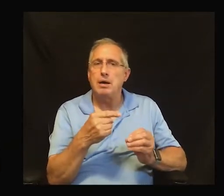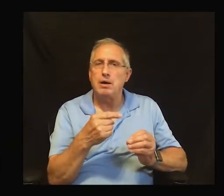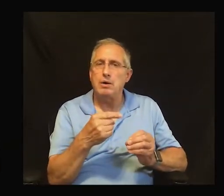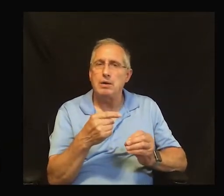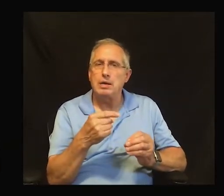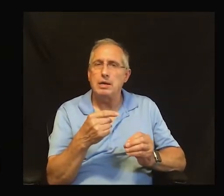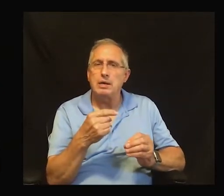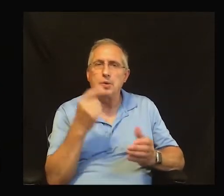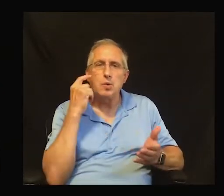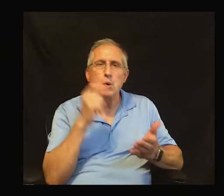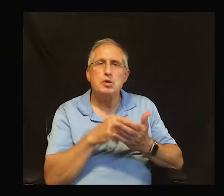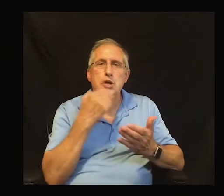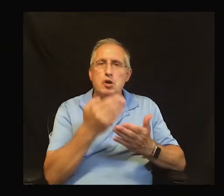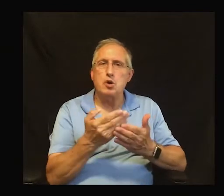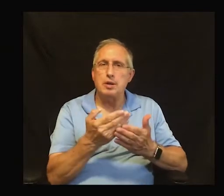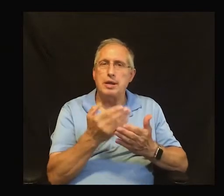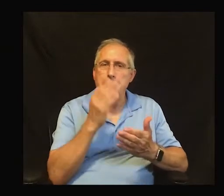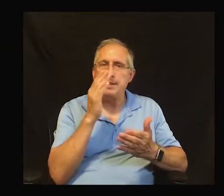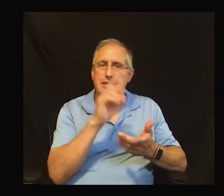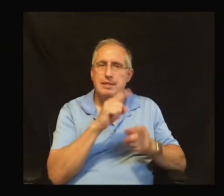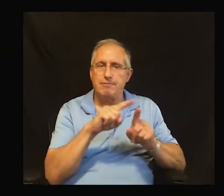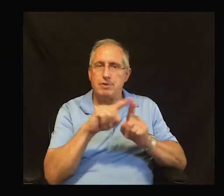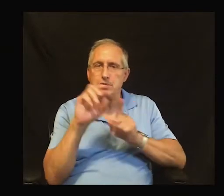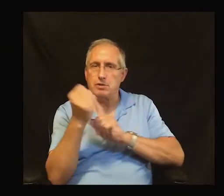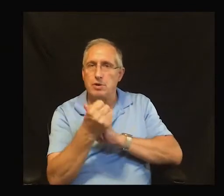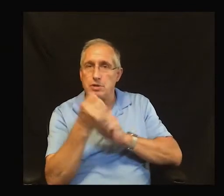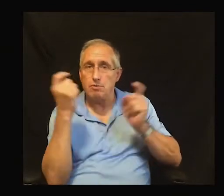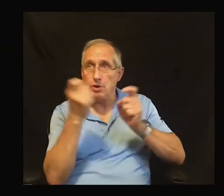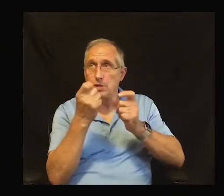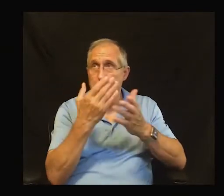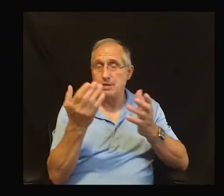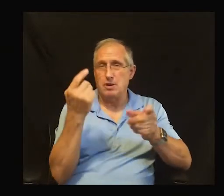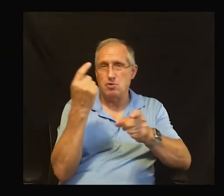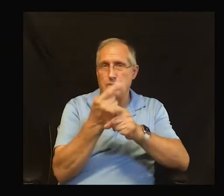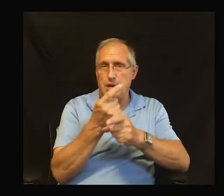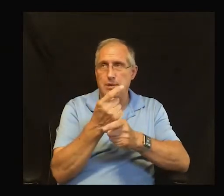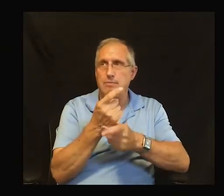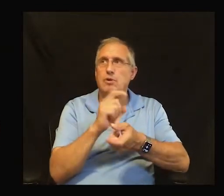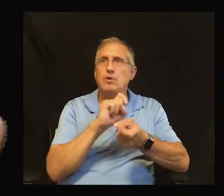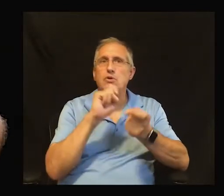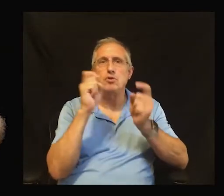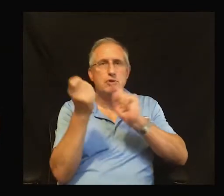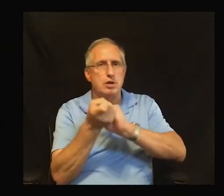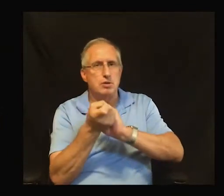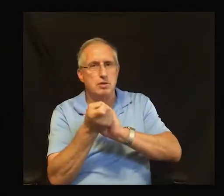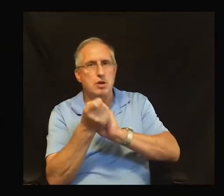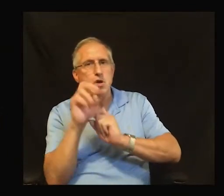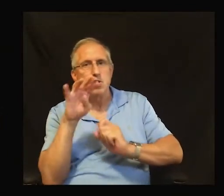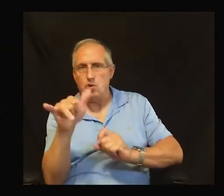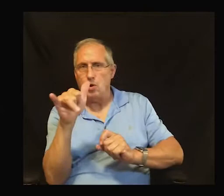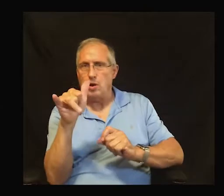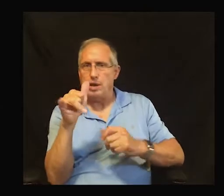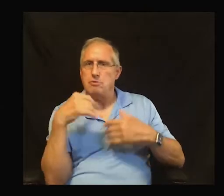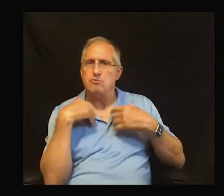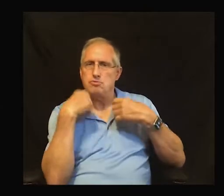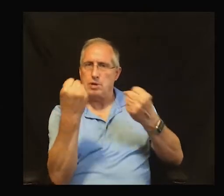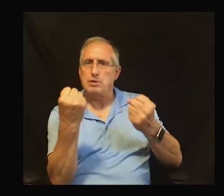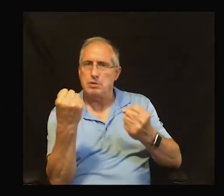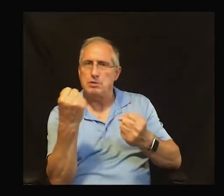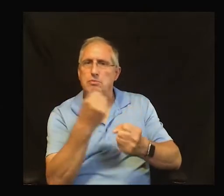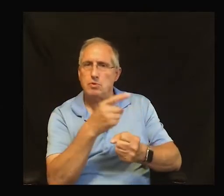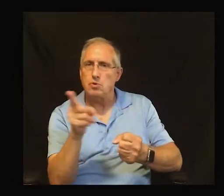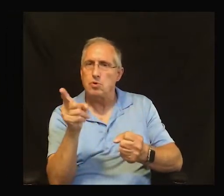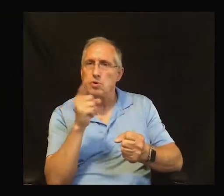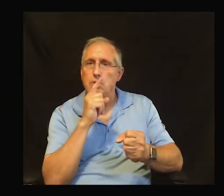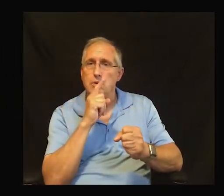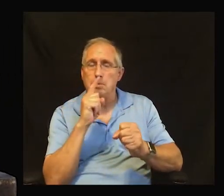about seeing the good in things and rejoicing in the things that are right transforms us. Joy strengthens